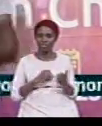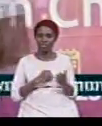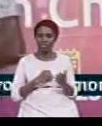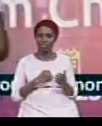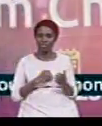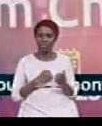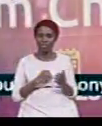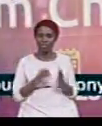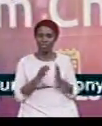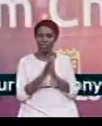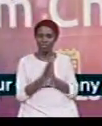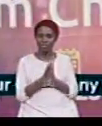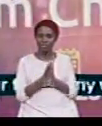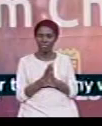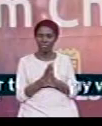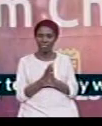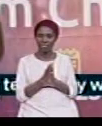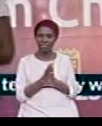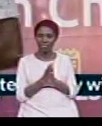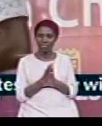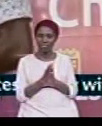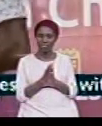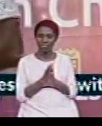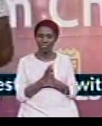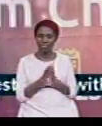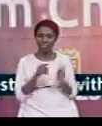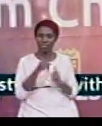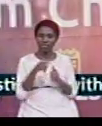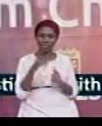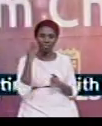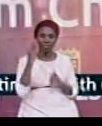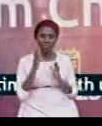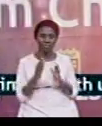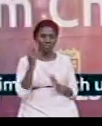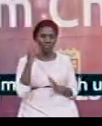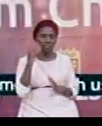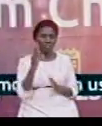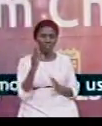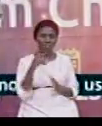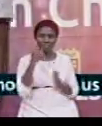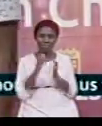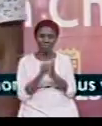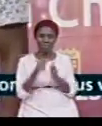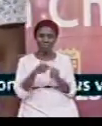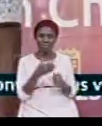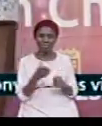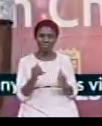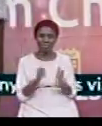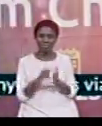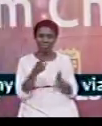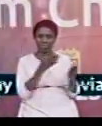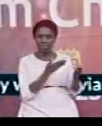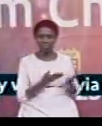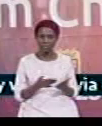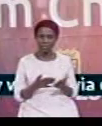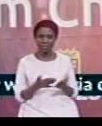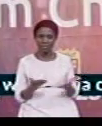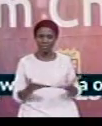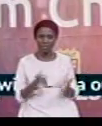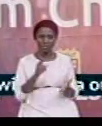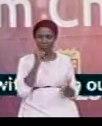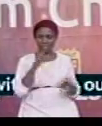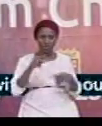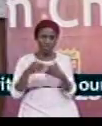I prayed God, as Pastor was ministering, he said, everything we have brought here, we are not going back with the